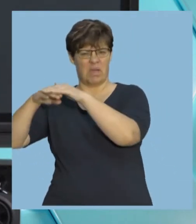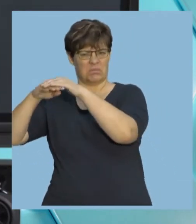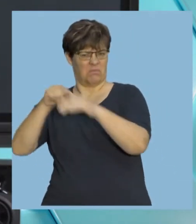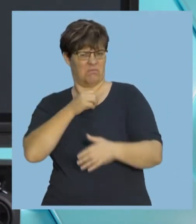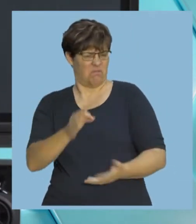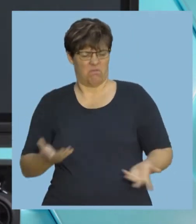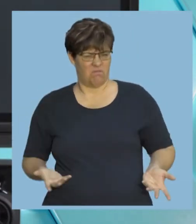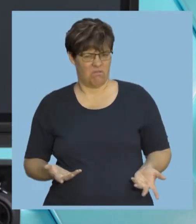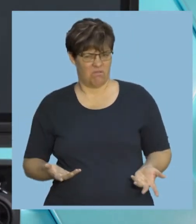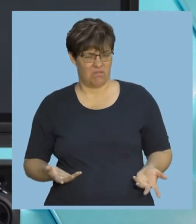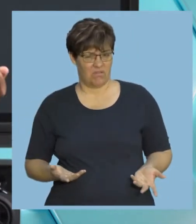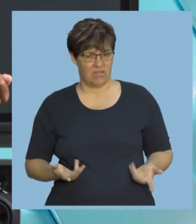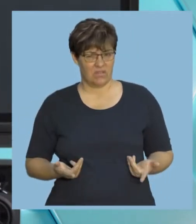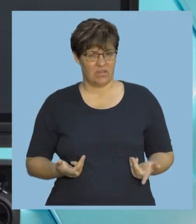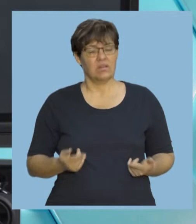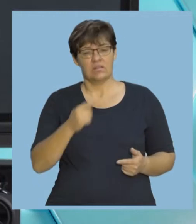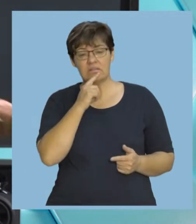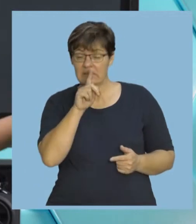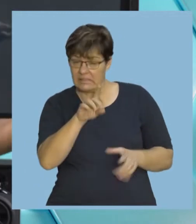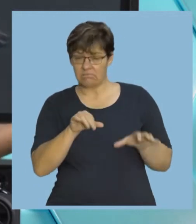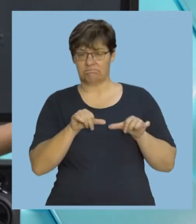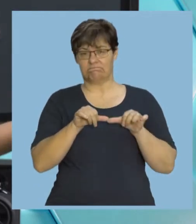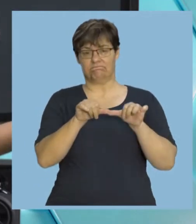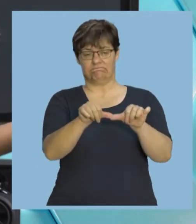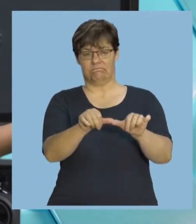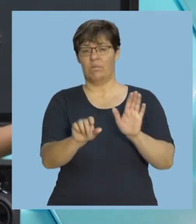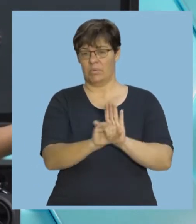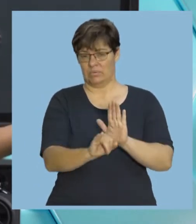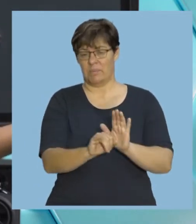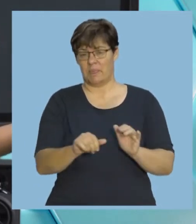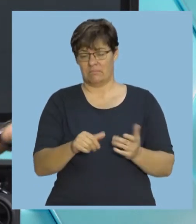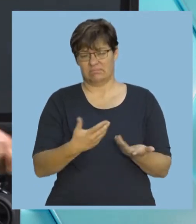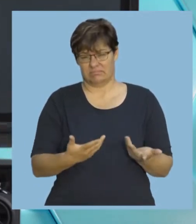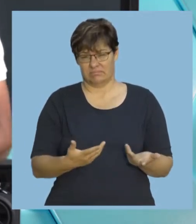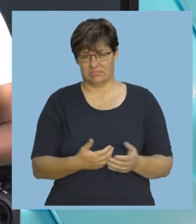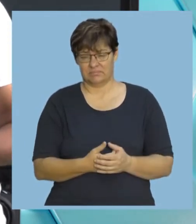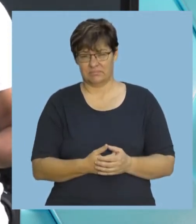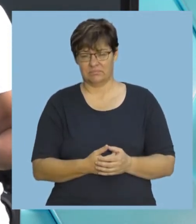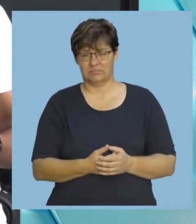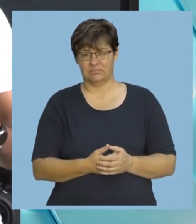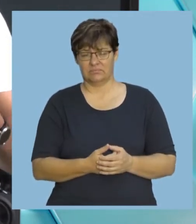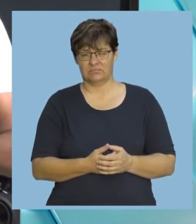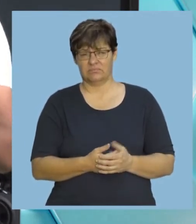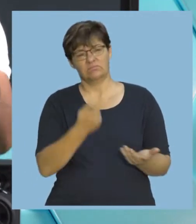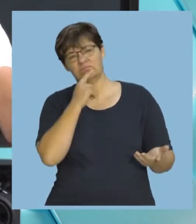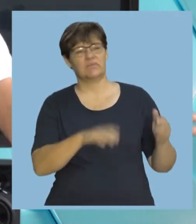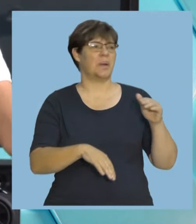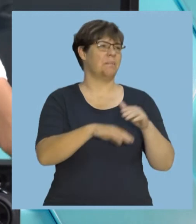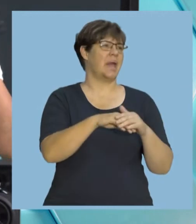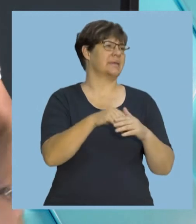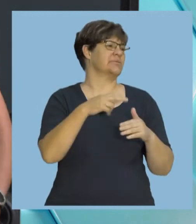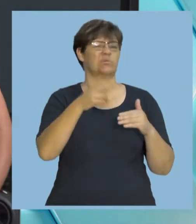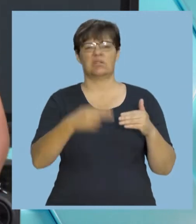very important. We can study whether the data is so consistent. Okay, I mean, let's say for your